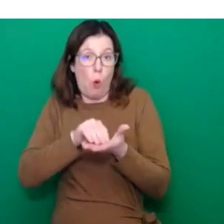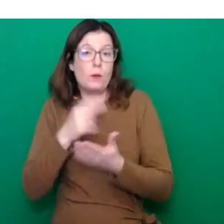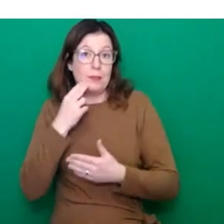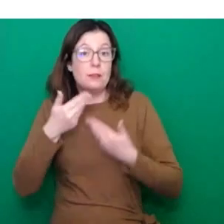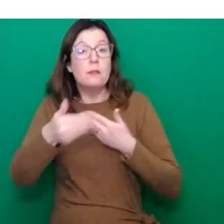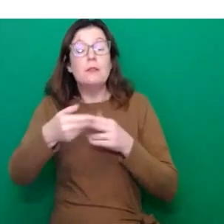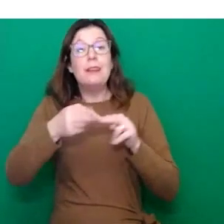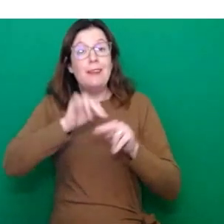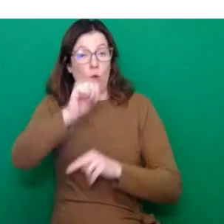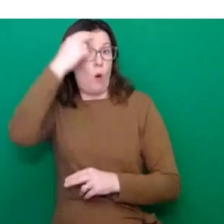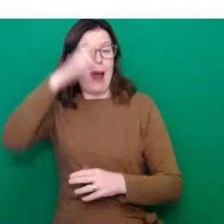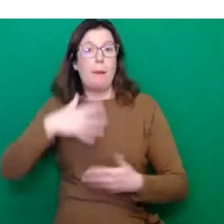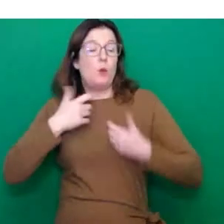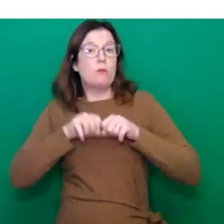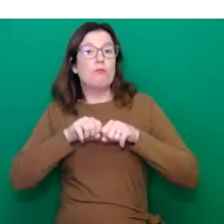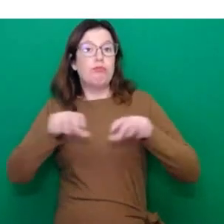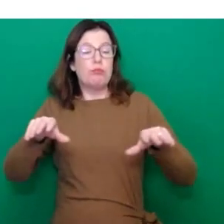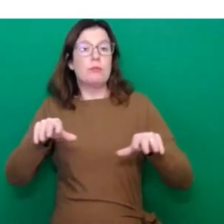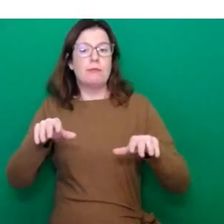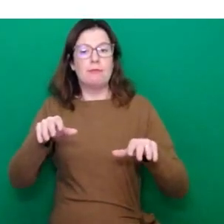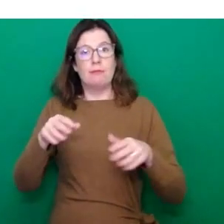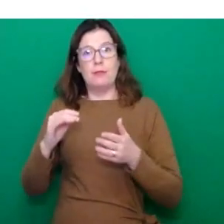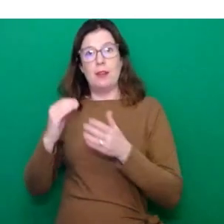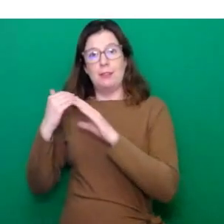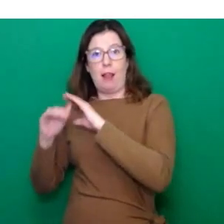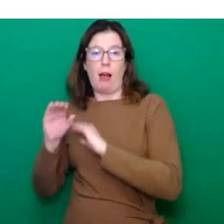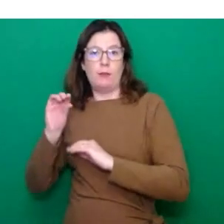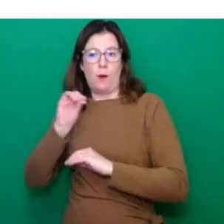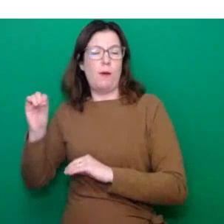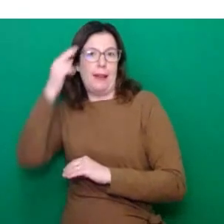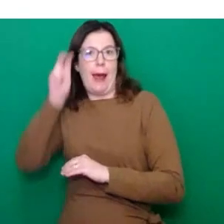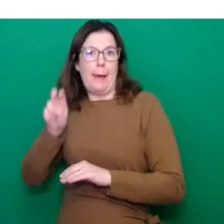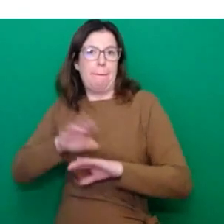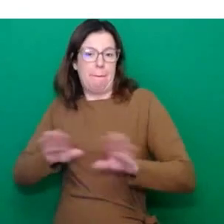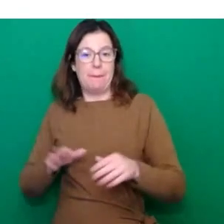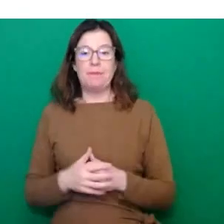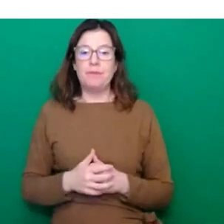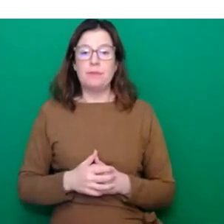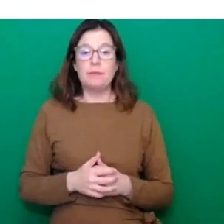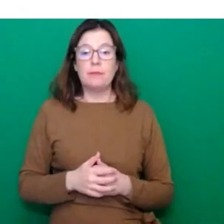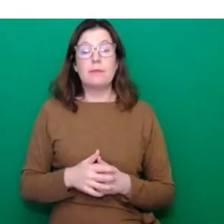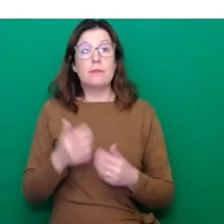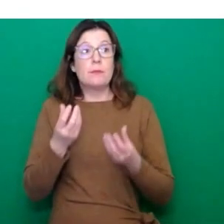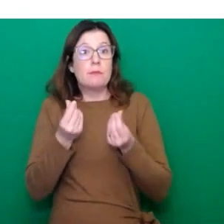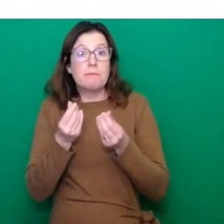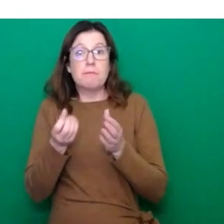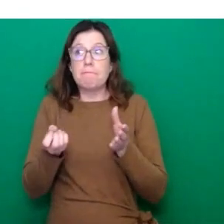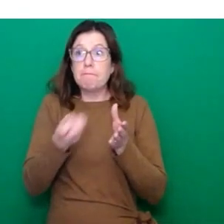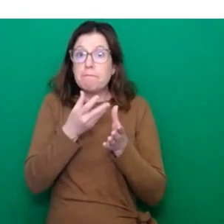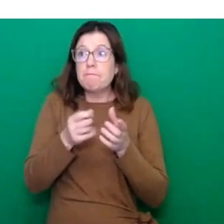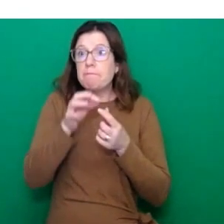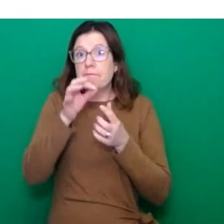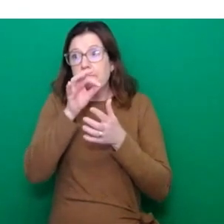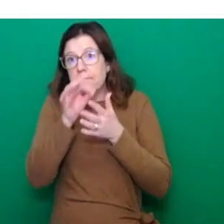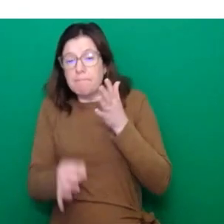if you don't want your name to come up, and we'll be sending out more information at the end of the session about how you can access some of the materials that we've talked about,